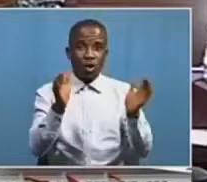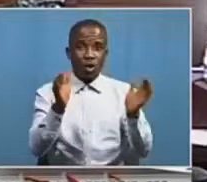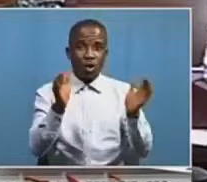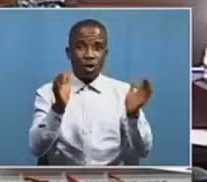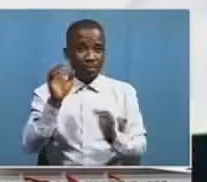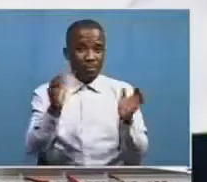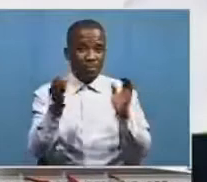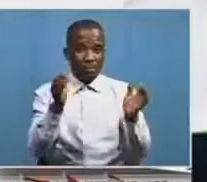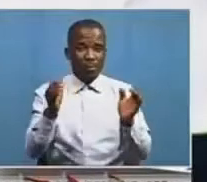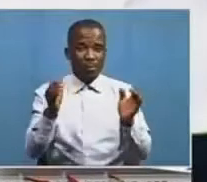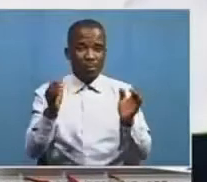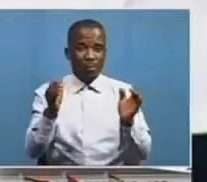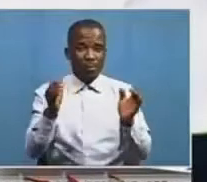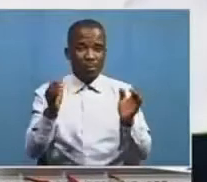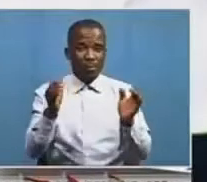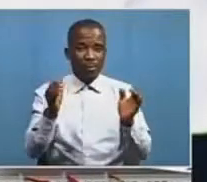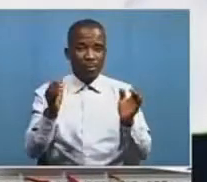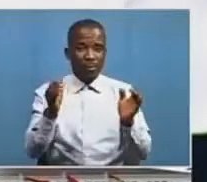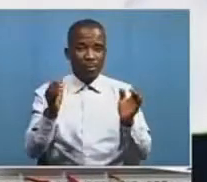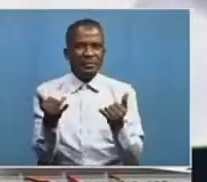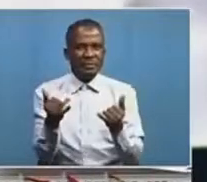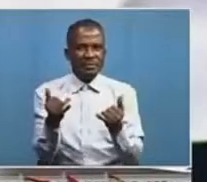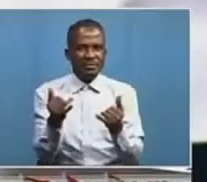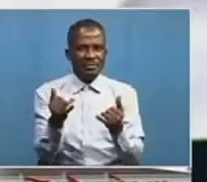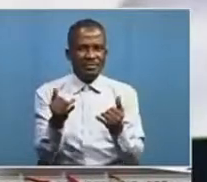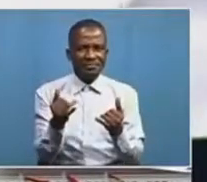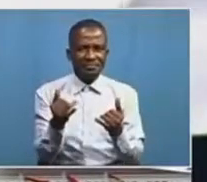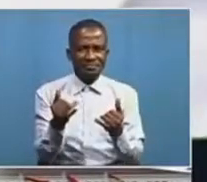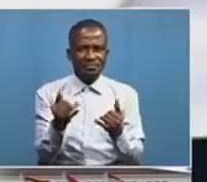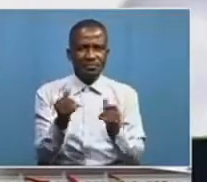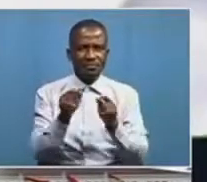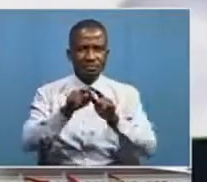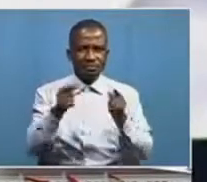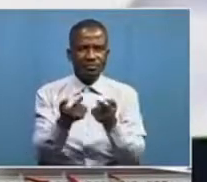September 2017, where Njokis